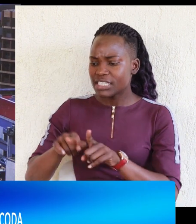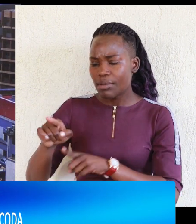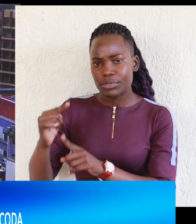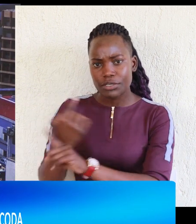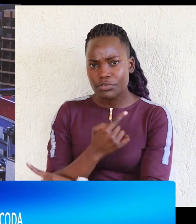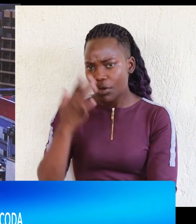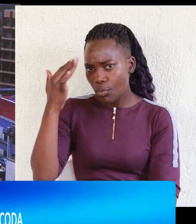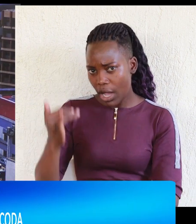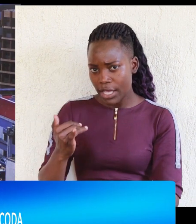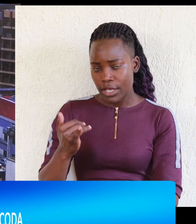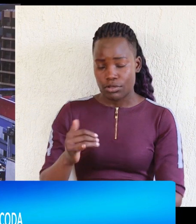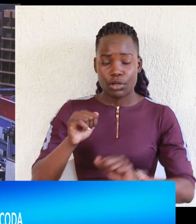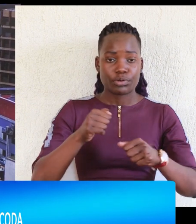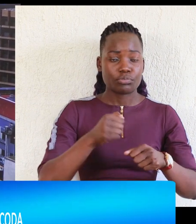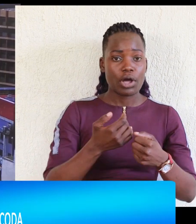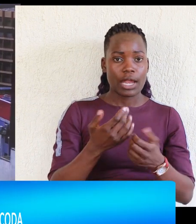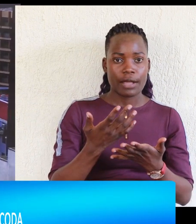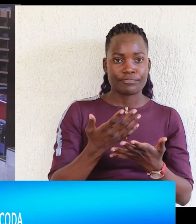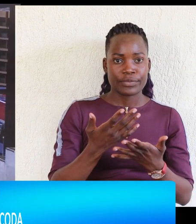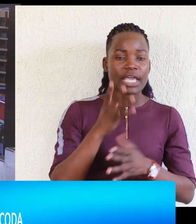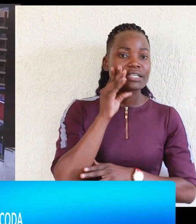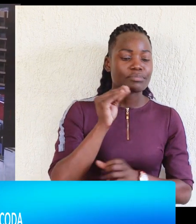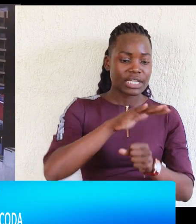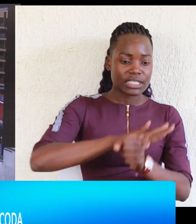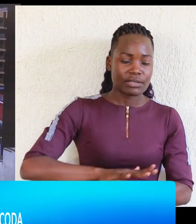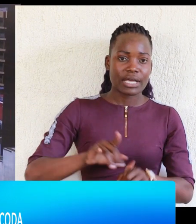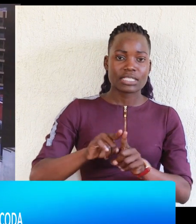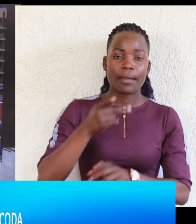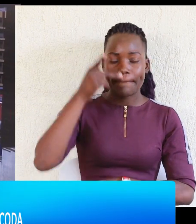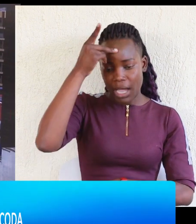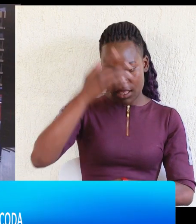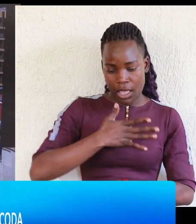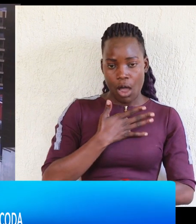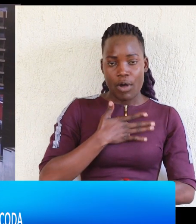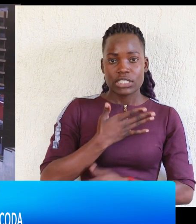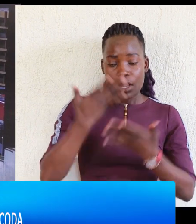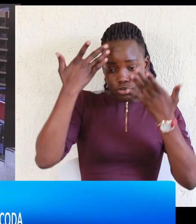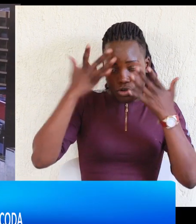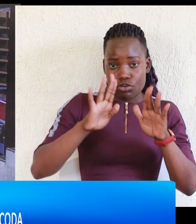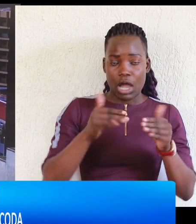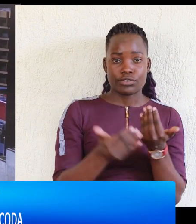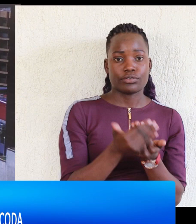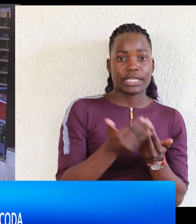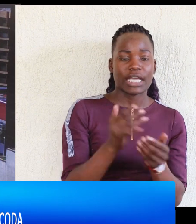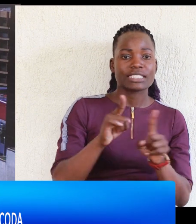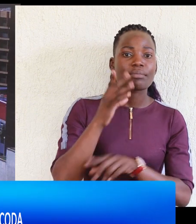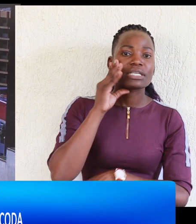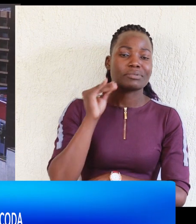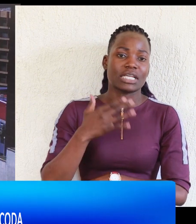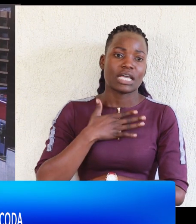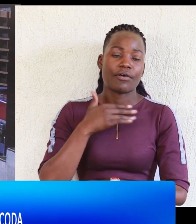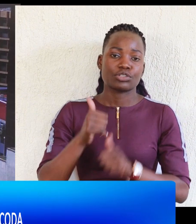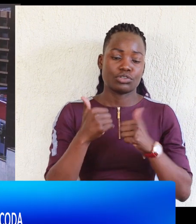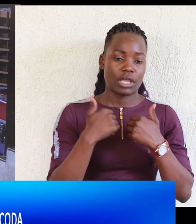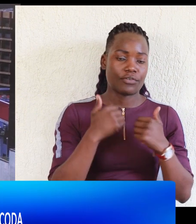we might face stigma, and even our parents too, they don't know how to handle us. But with those experiences we had, we realized it's good to